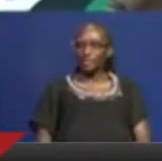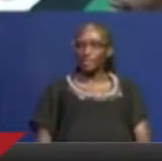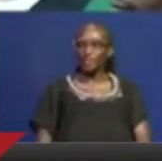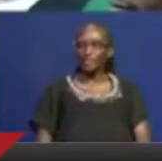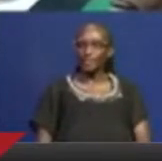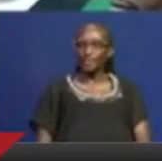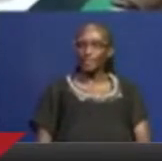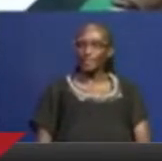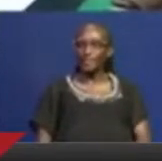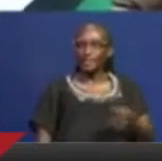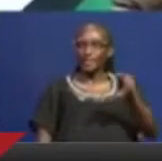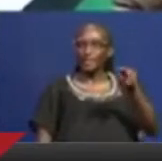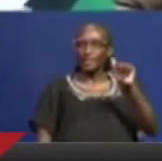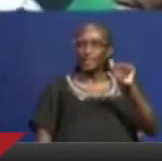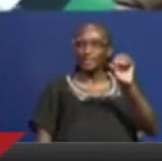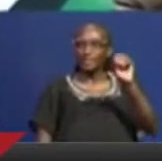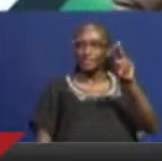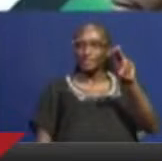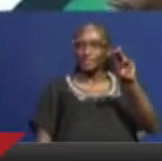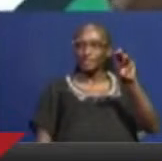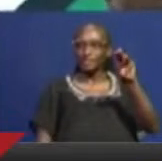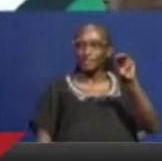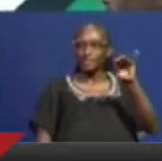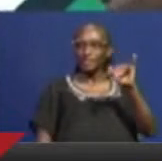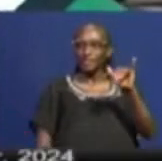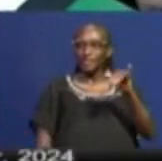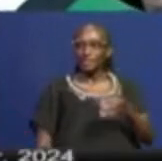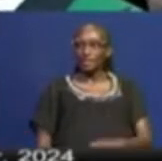Marsabit, Naomi Jilo Wako.